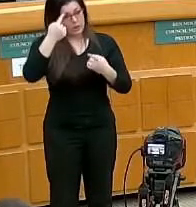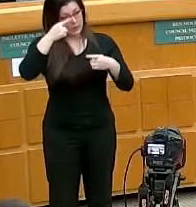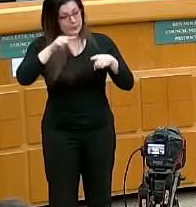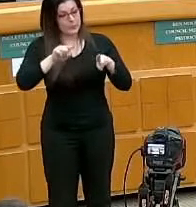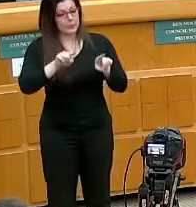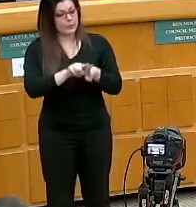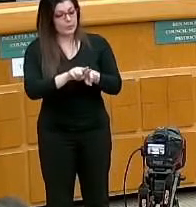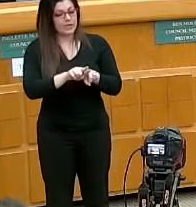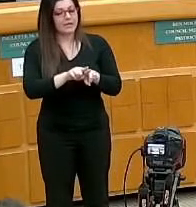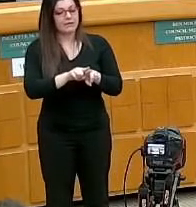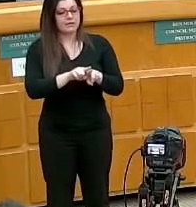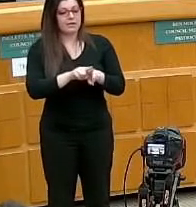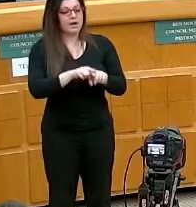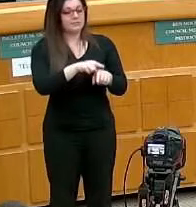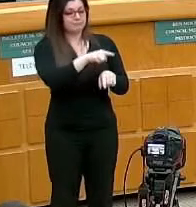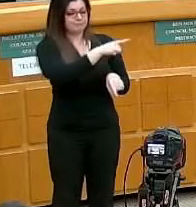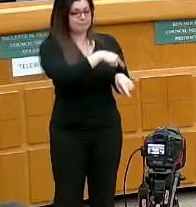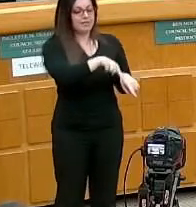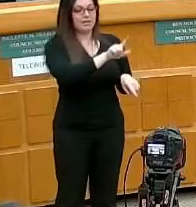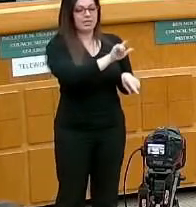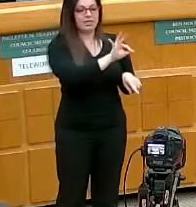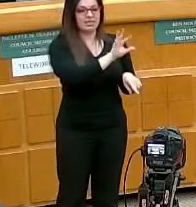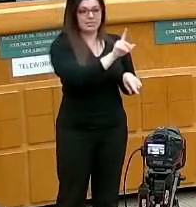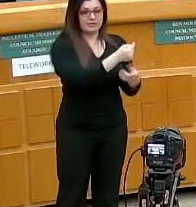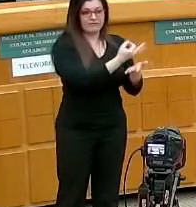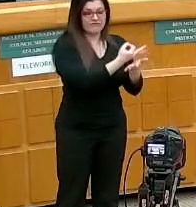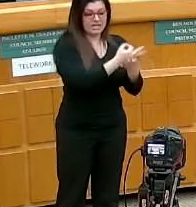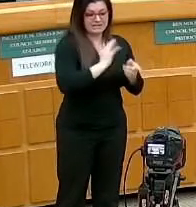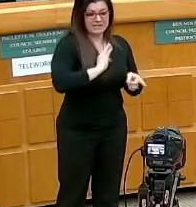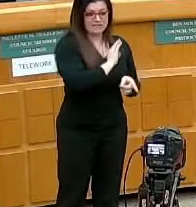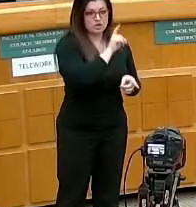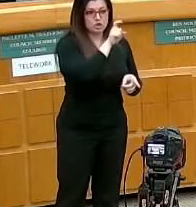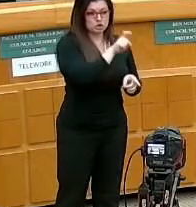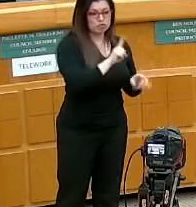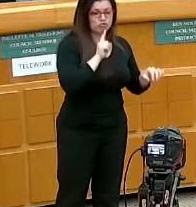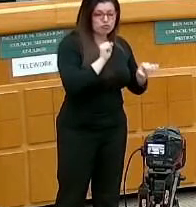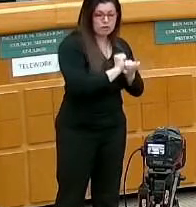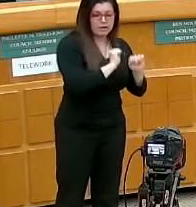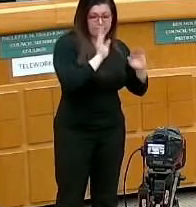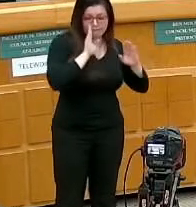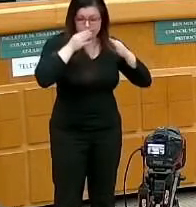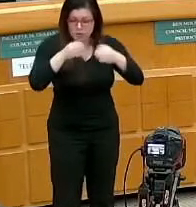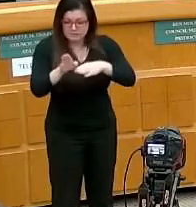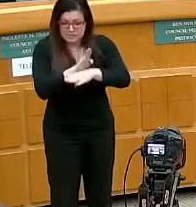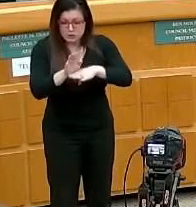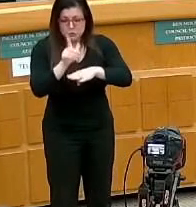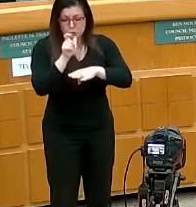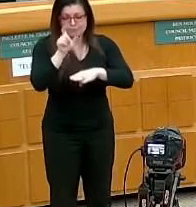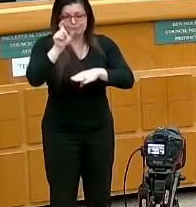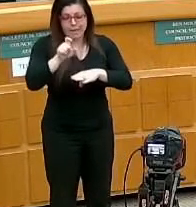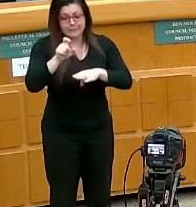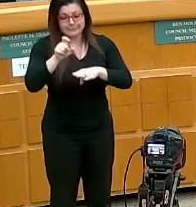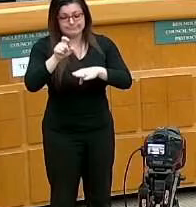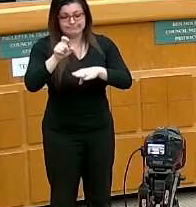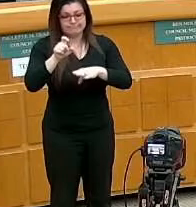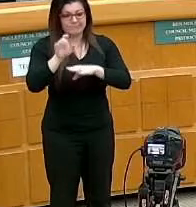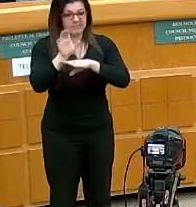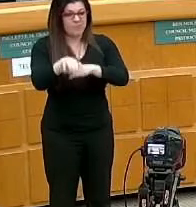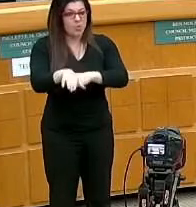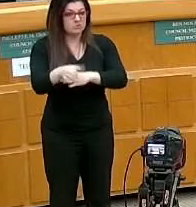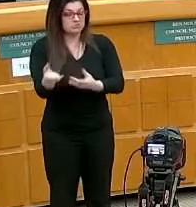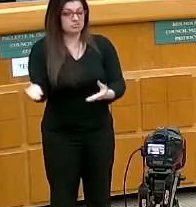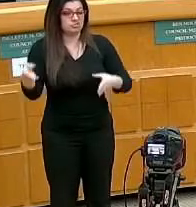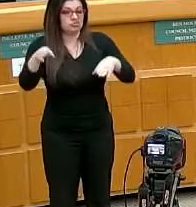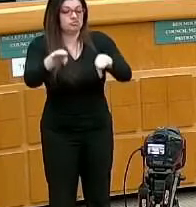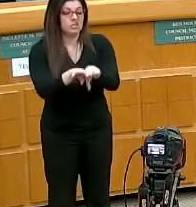should focus on businesses that are most impacted by the stay-at-home orders and that were closed pretty much indirectly